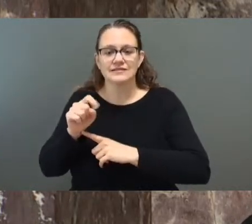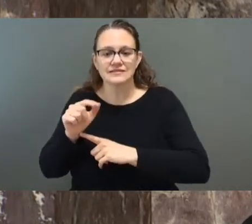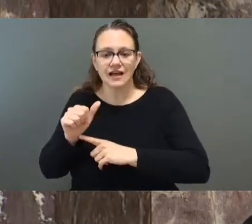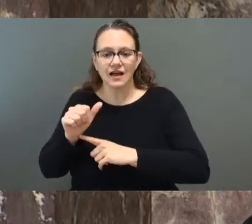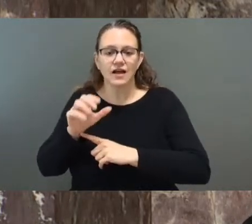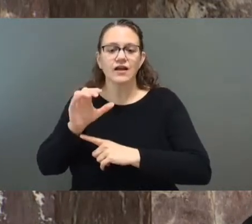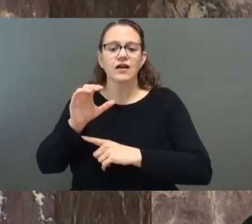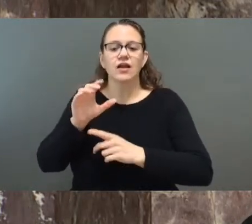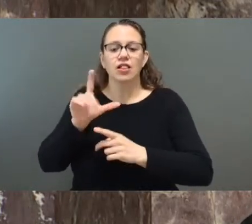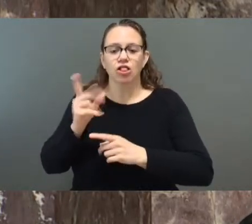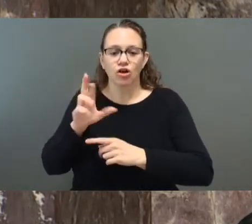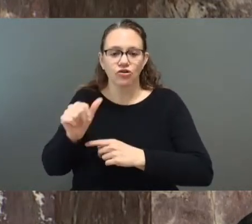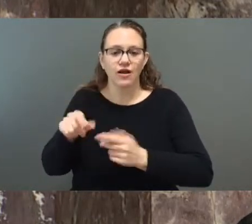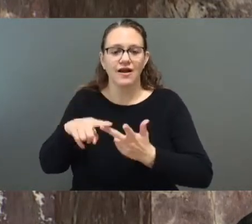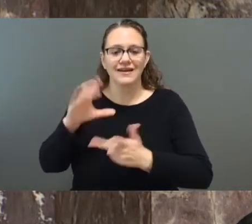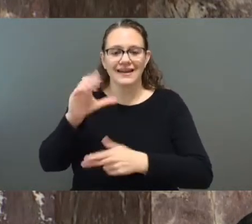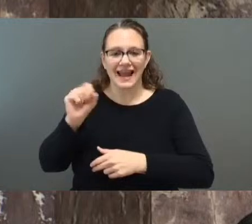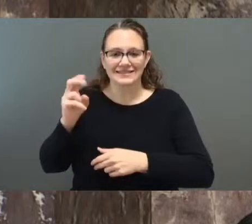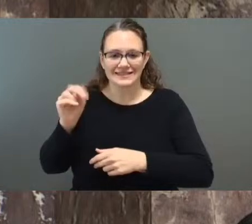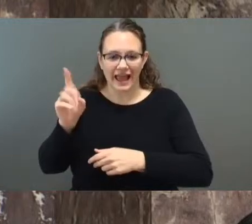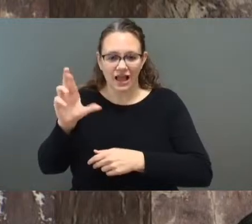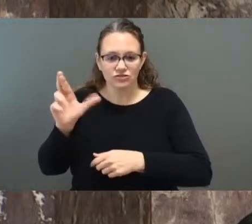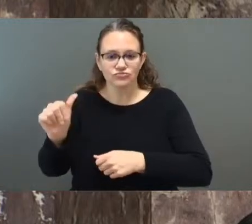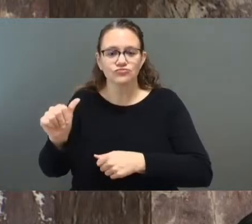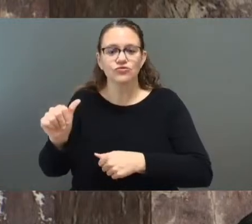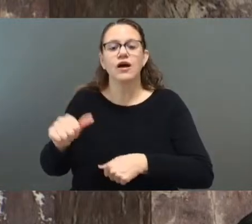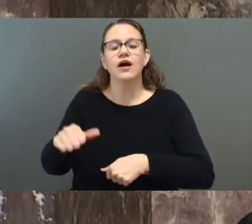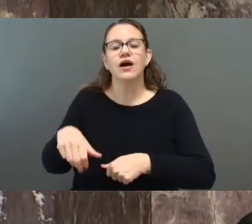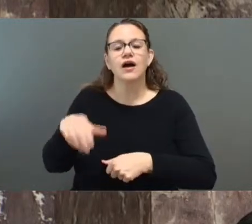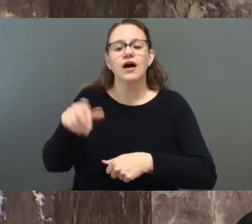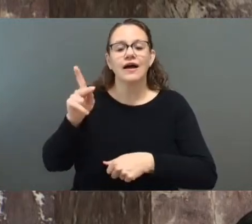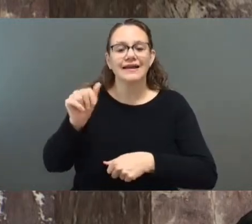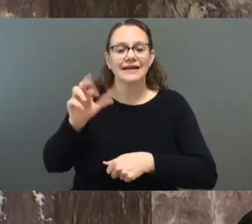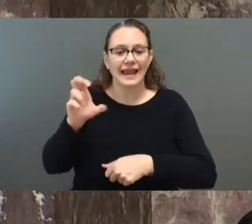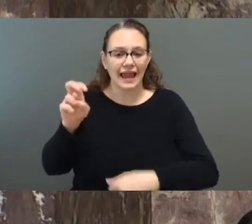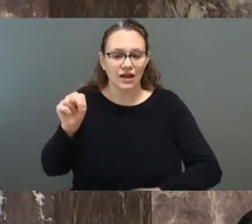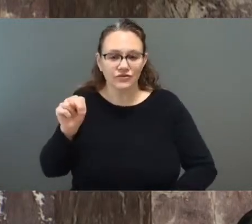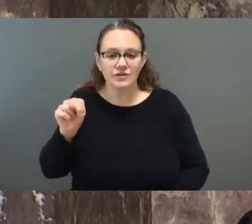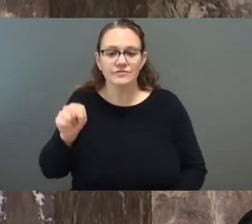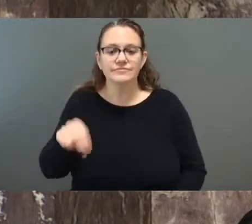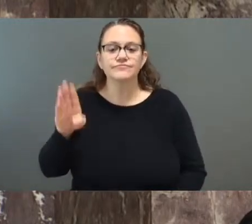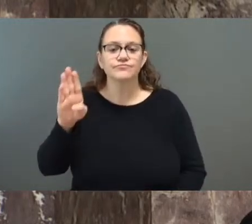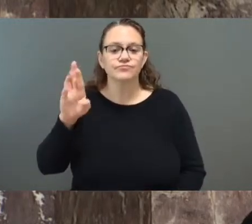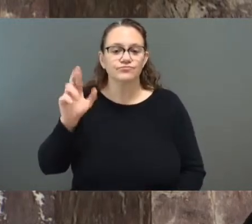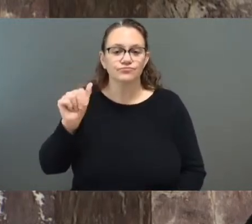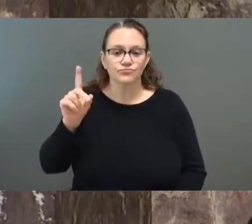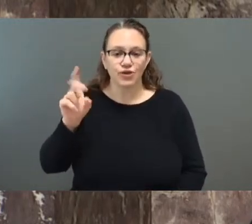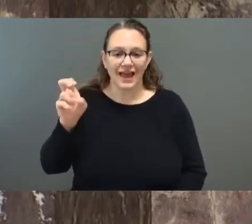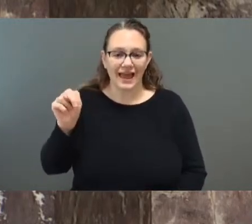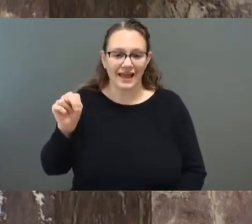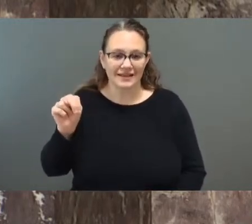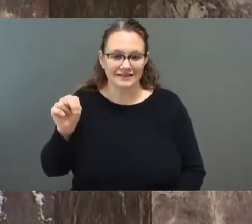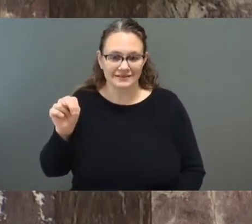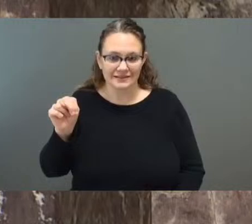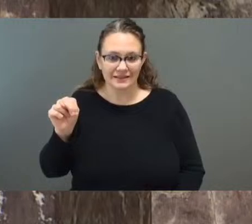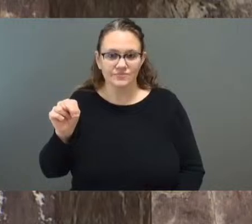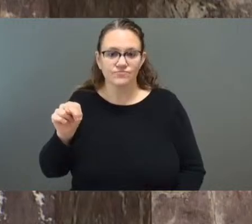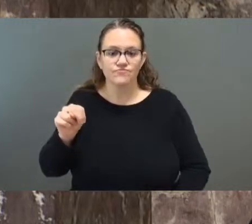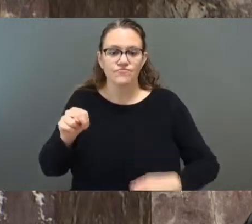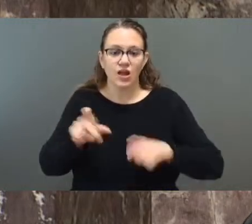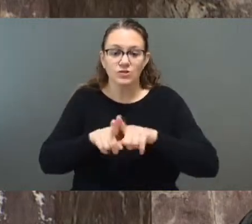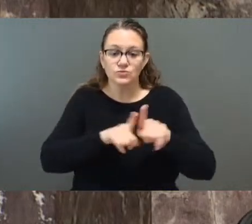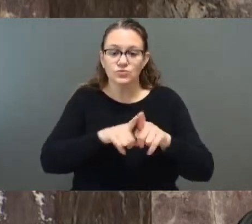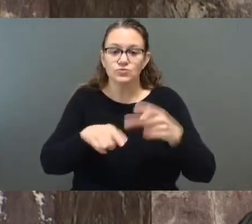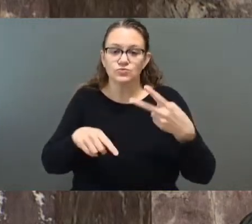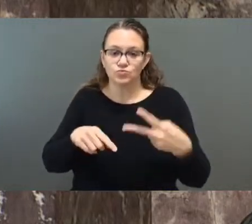Polson. Also 2 co-op students in the gallery today who are working alongside our ministry staff. We've got Hayden Walker and Nick Call.